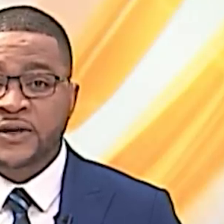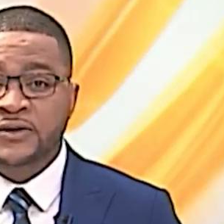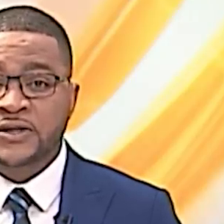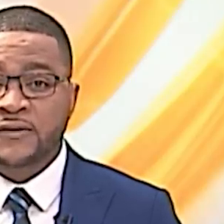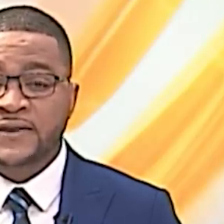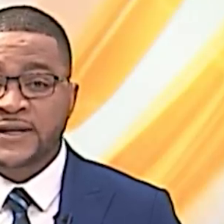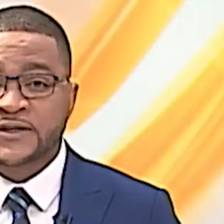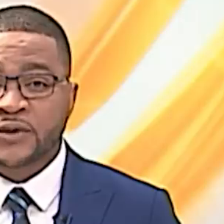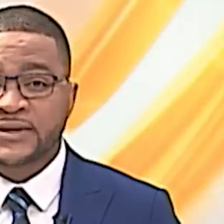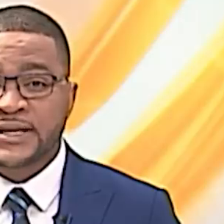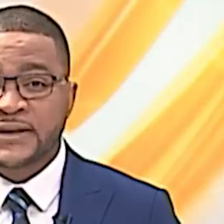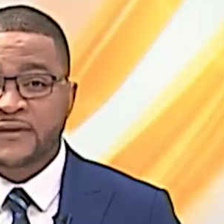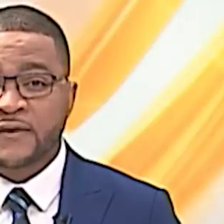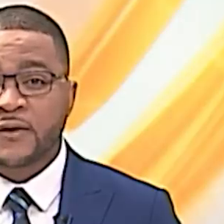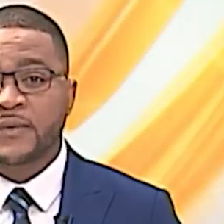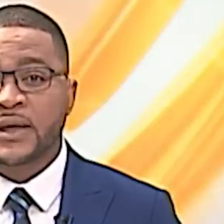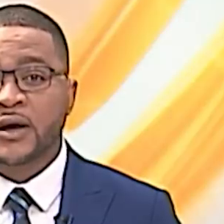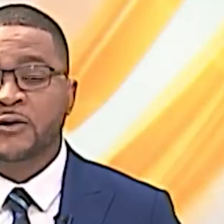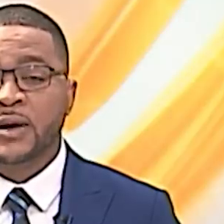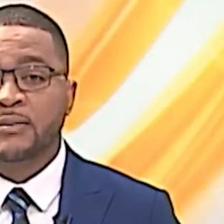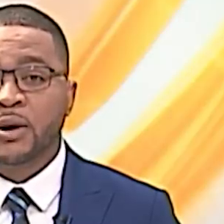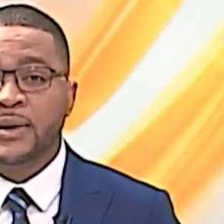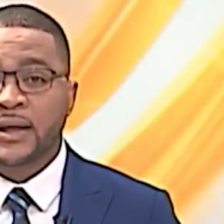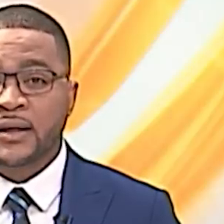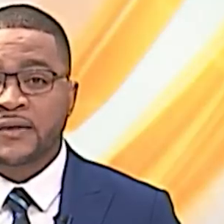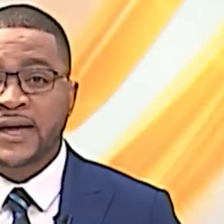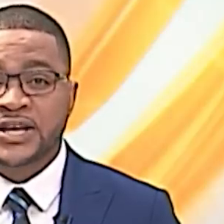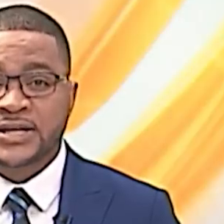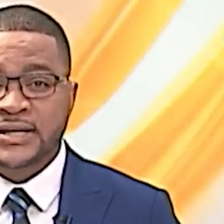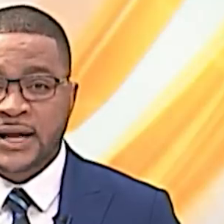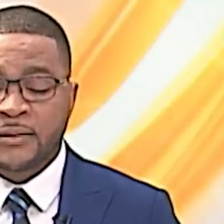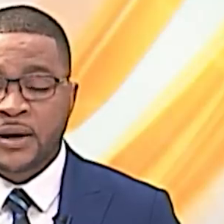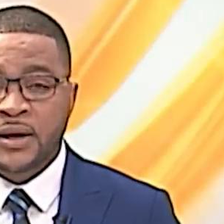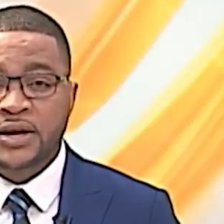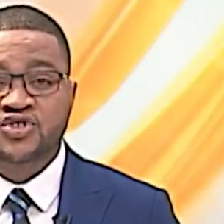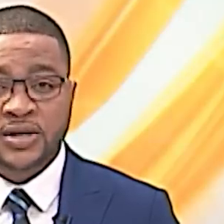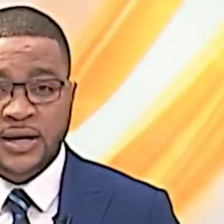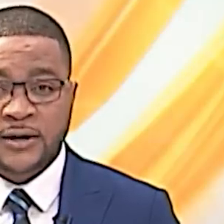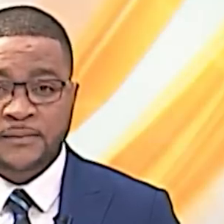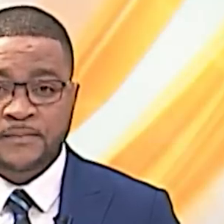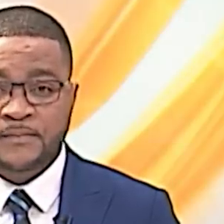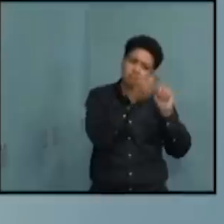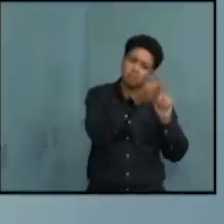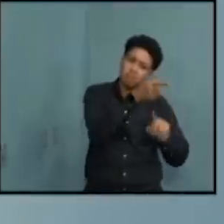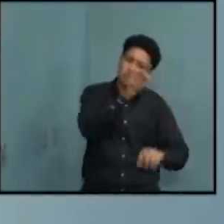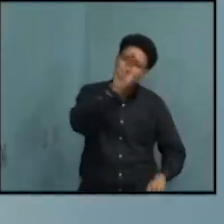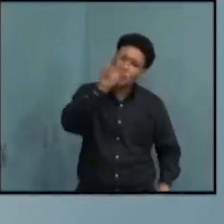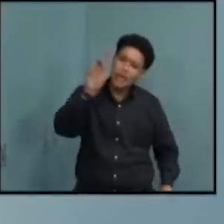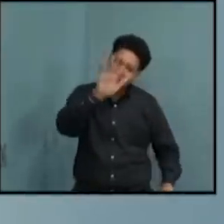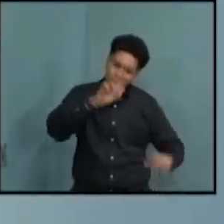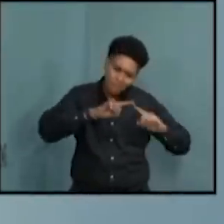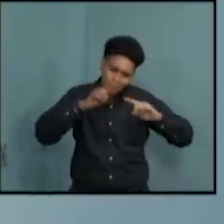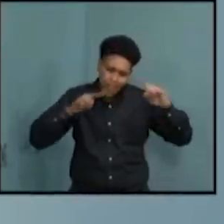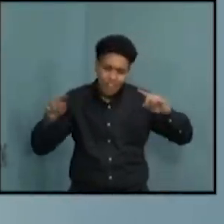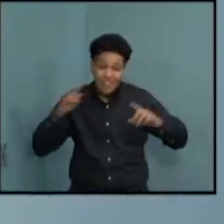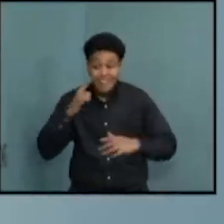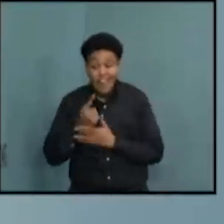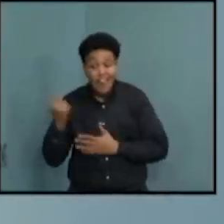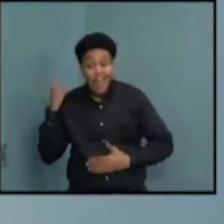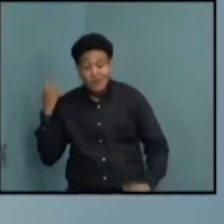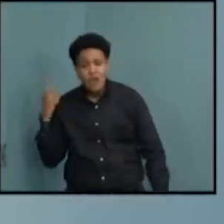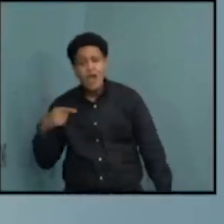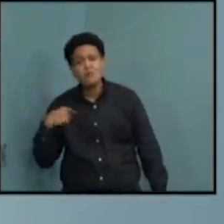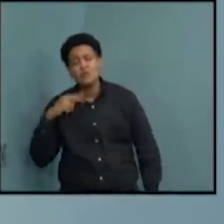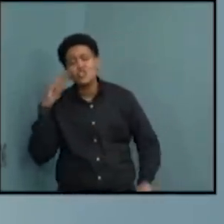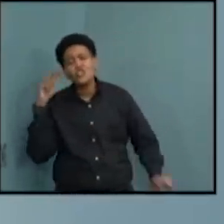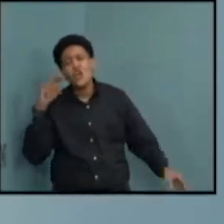after results of tests were received from the Caribbean Public Health Agency lab in Trinidad. Even up to last week, we